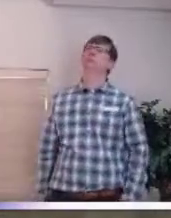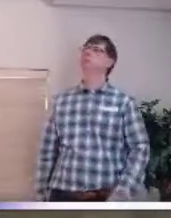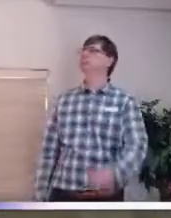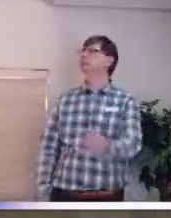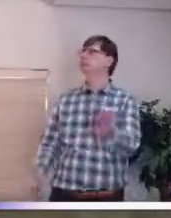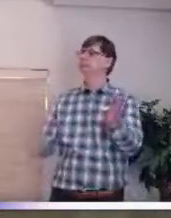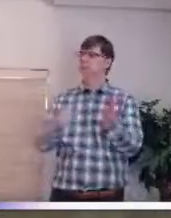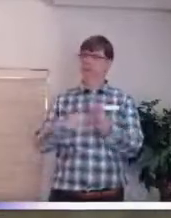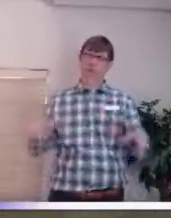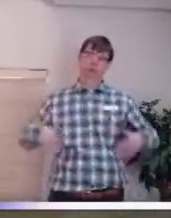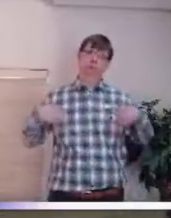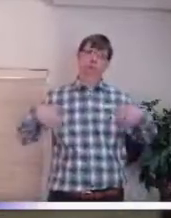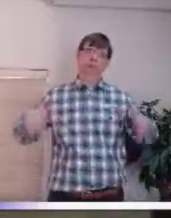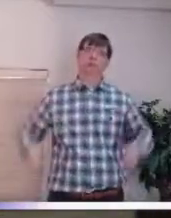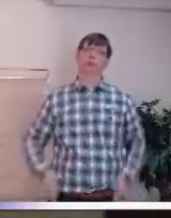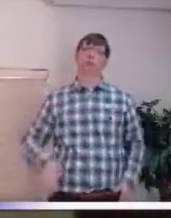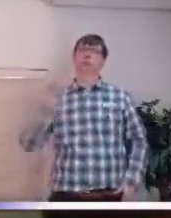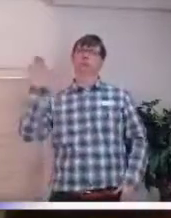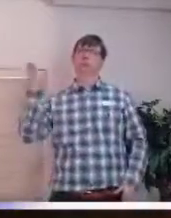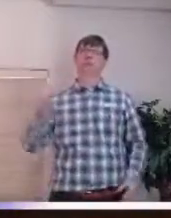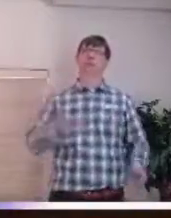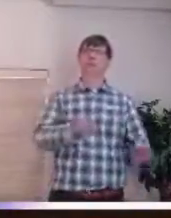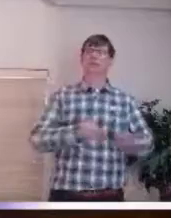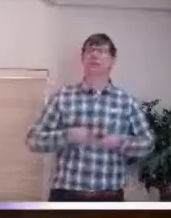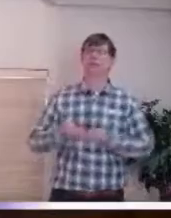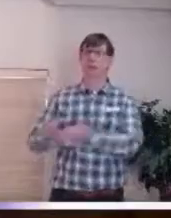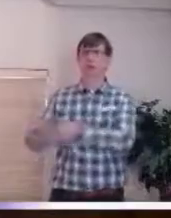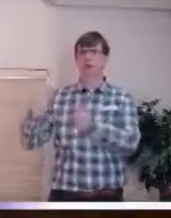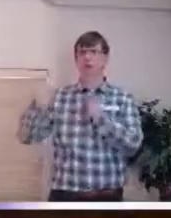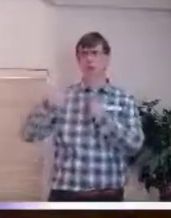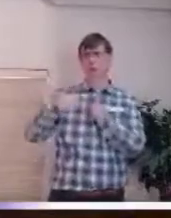And then once you feel that, I want you to give it to somebody else.